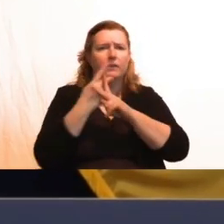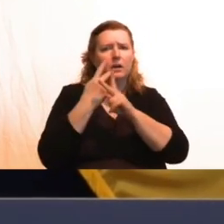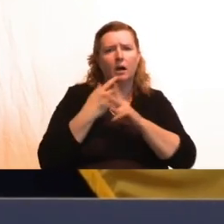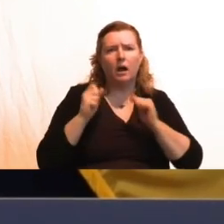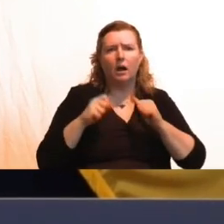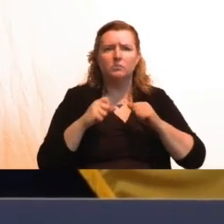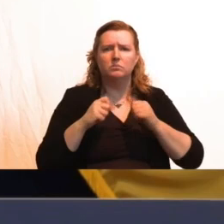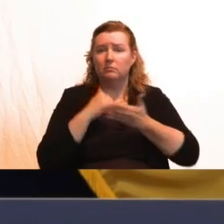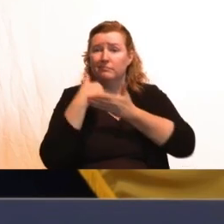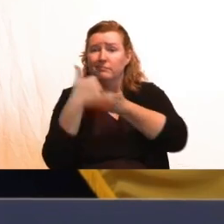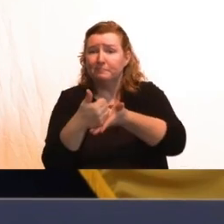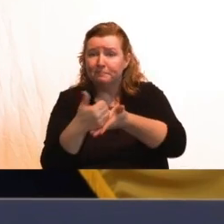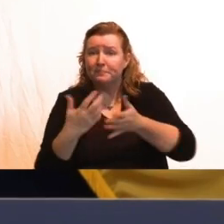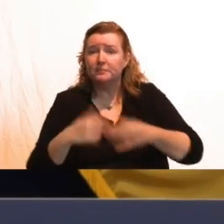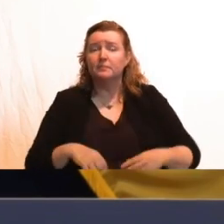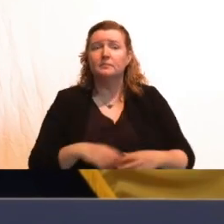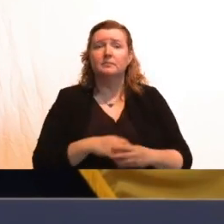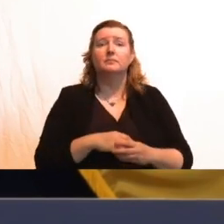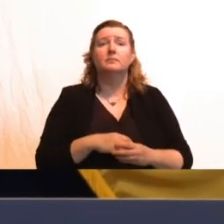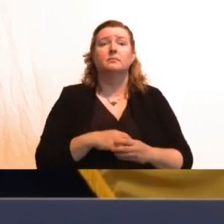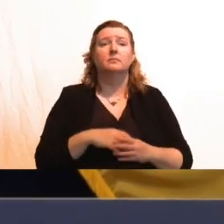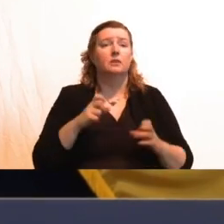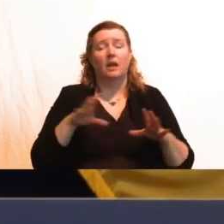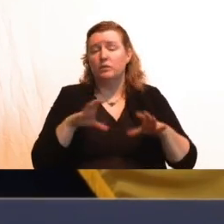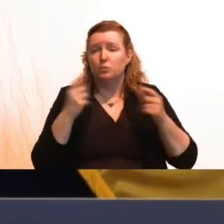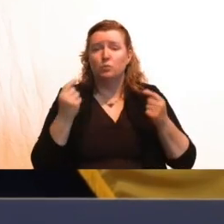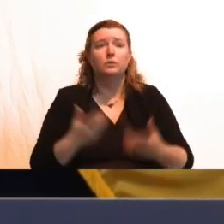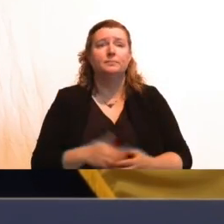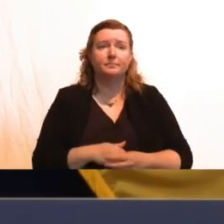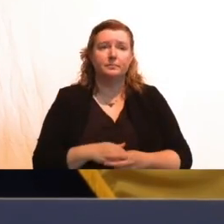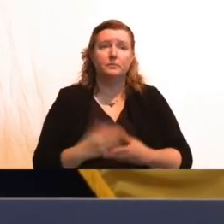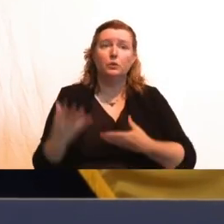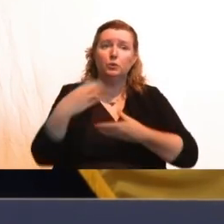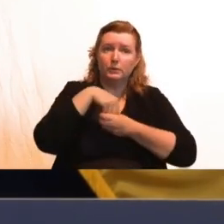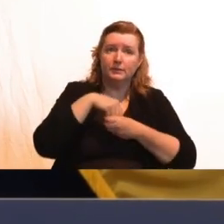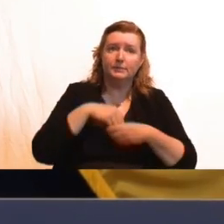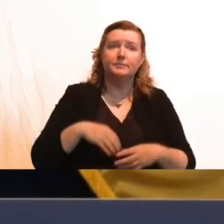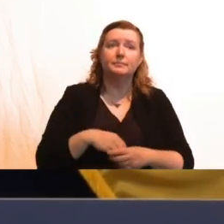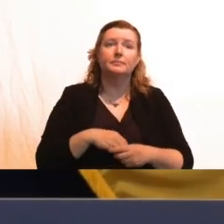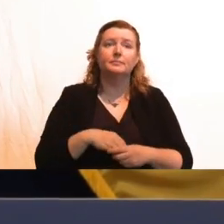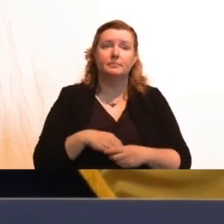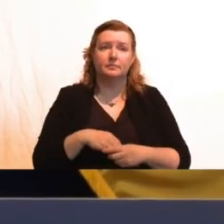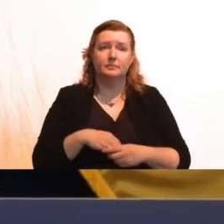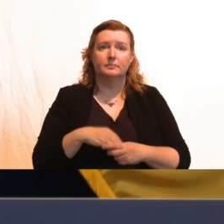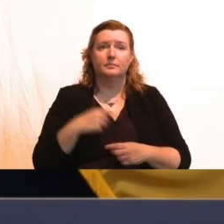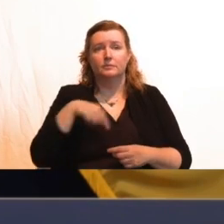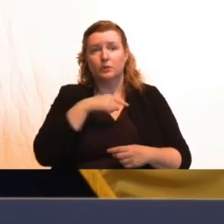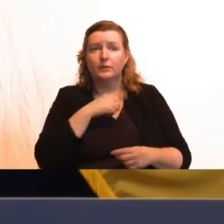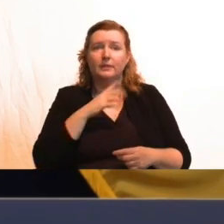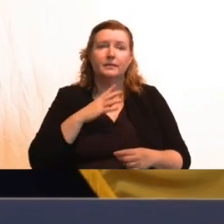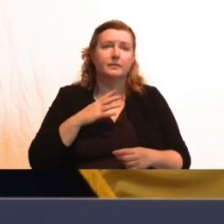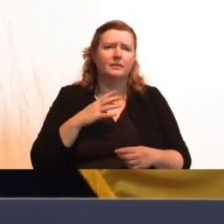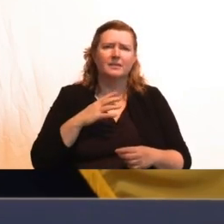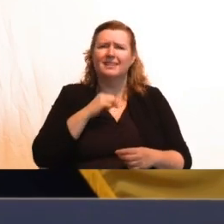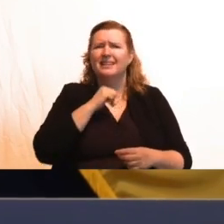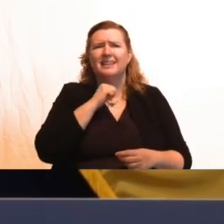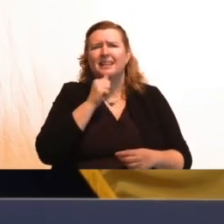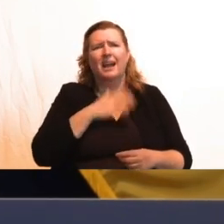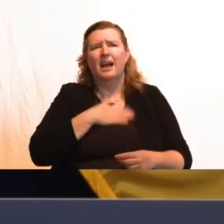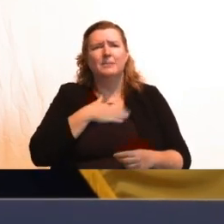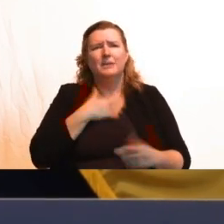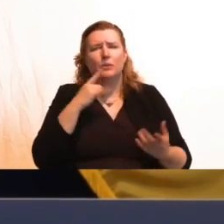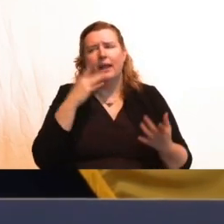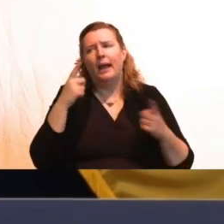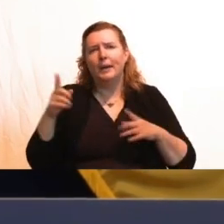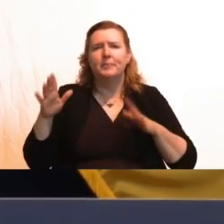accepting happily, not happily because of the root cause, but happily in the sense they've got to go somewhere, refugees, and all that would go